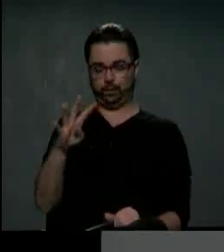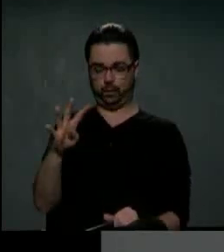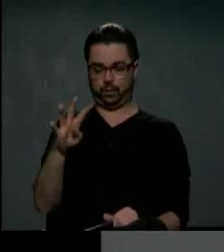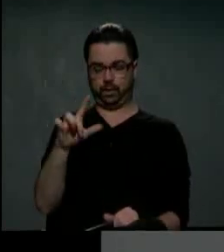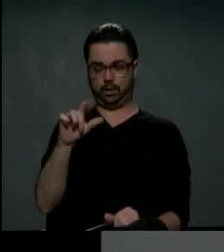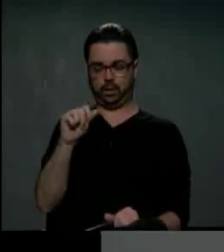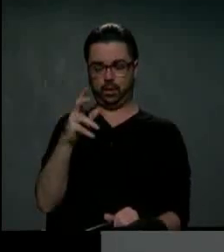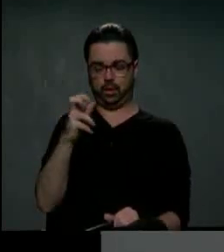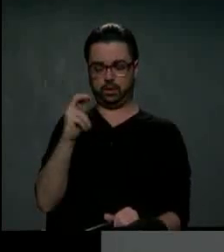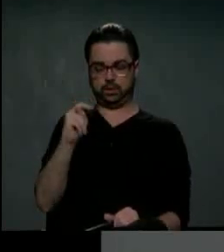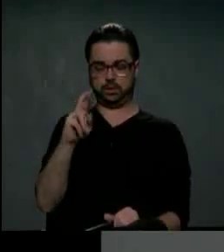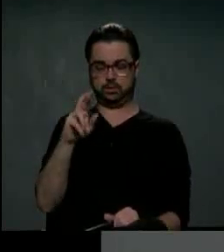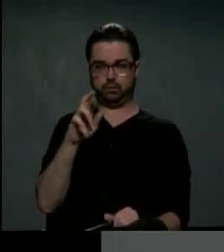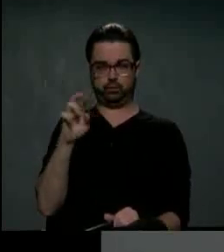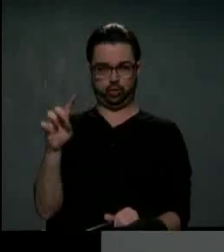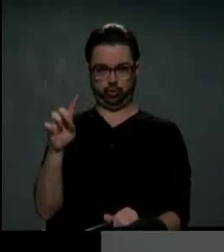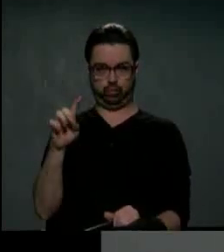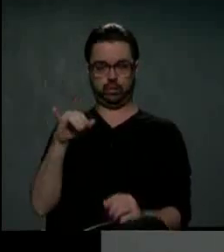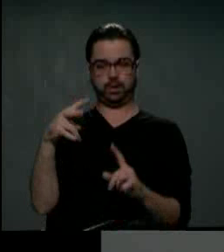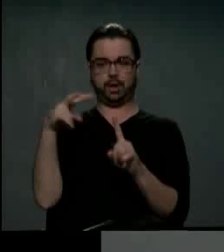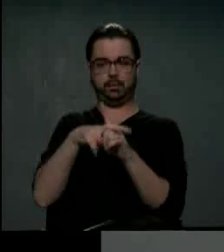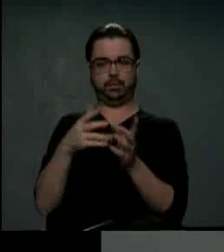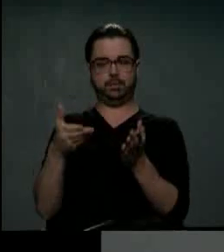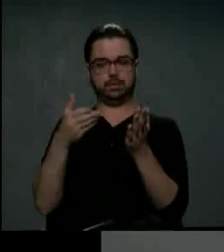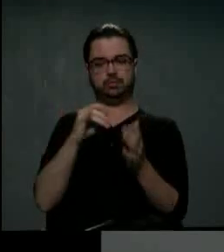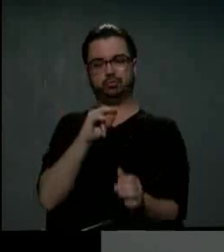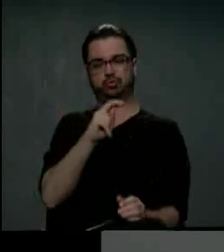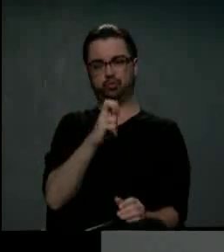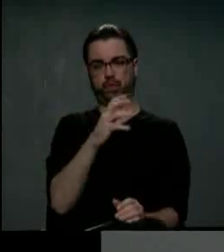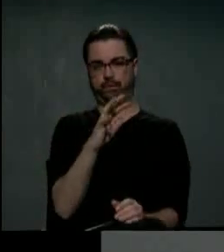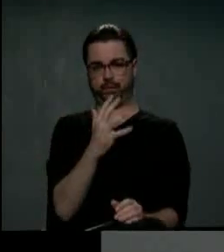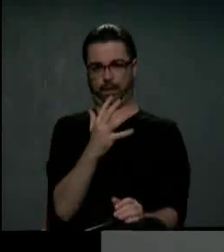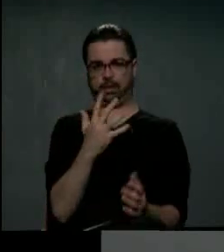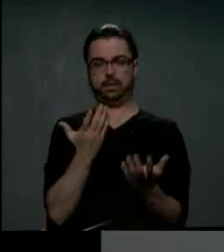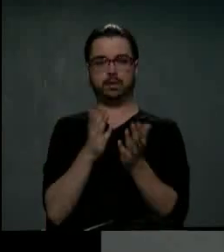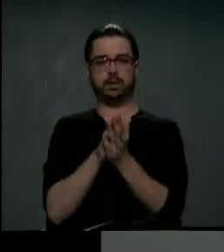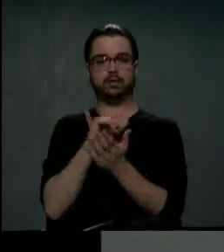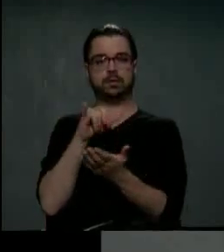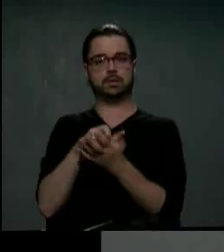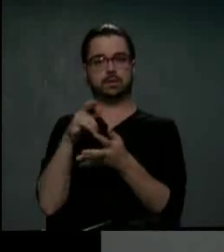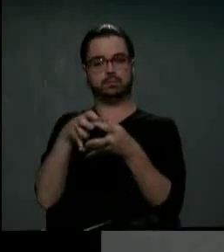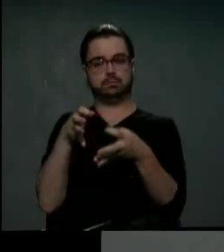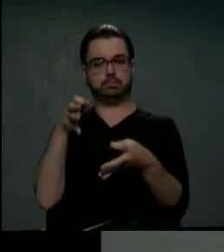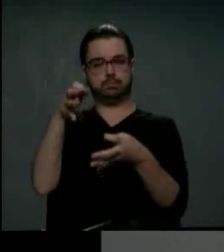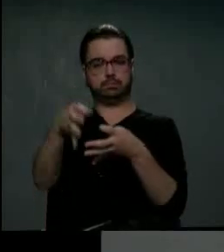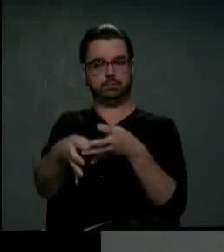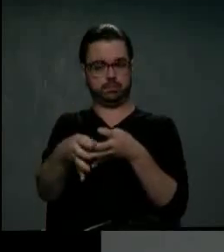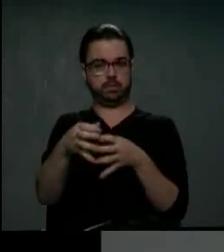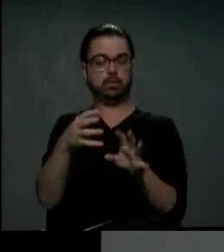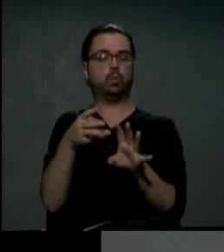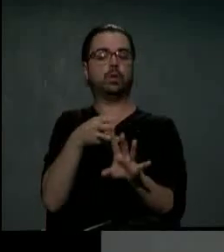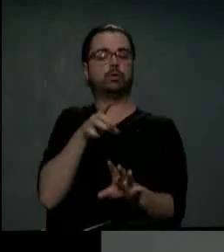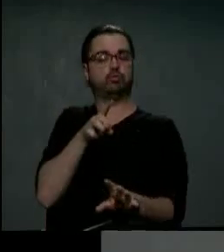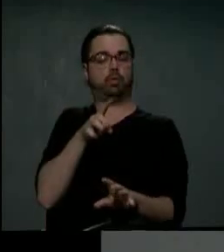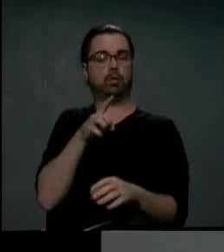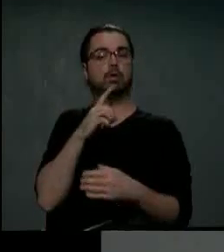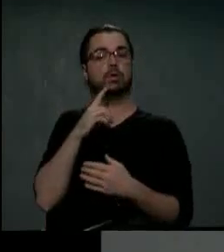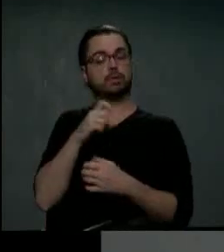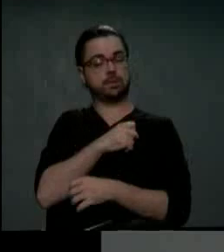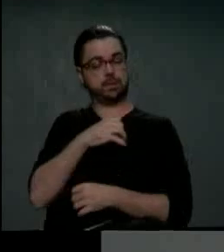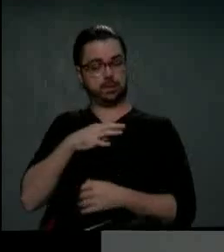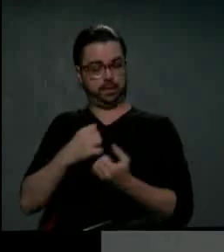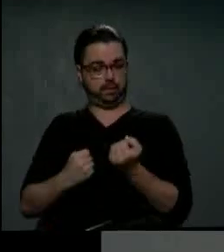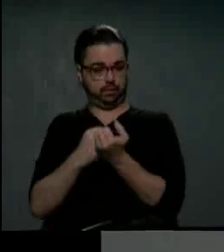Road. The applicant submitted a request on June 5, 2018, requesting this item be withdrawn from consideration. Staff is supportive of the